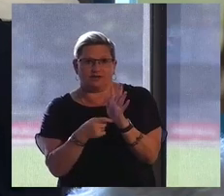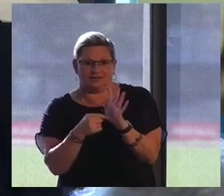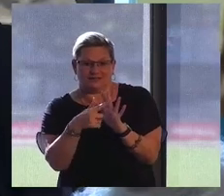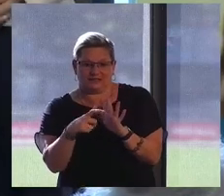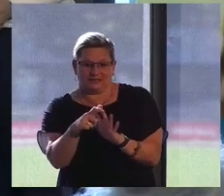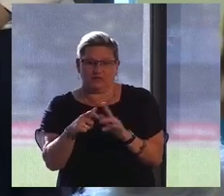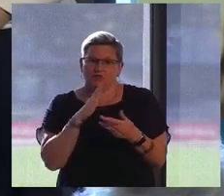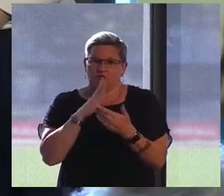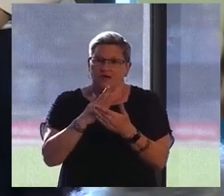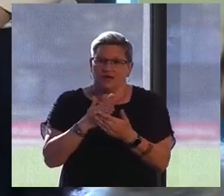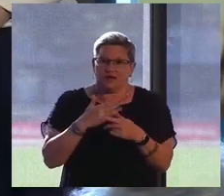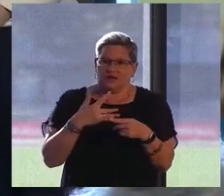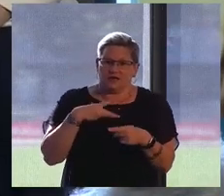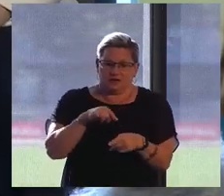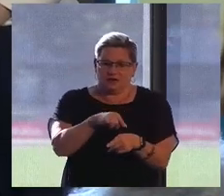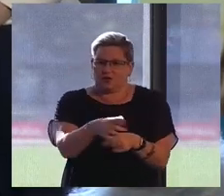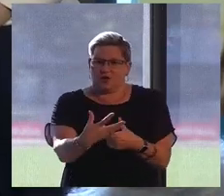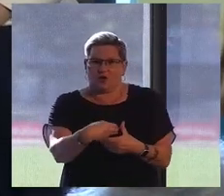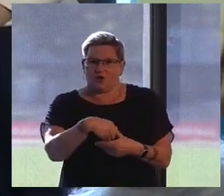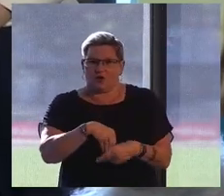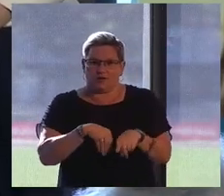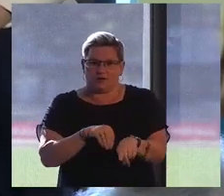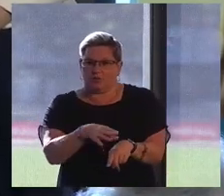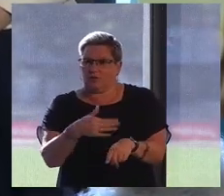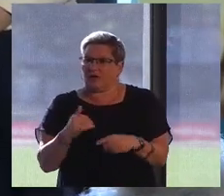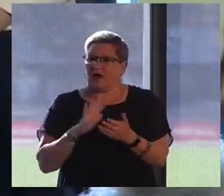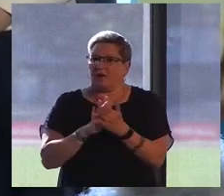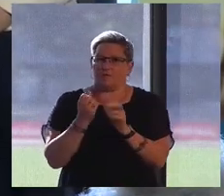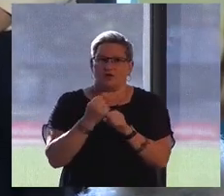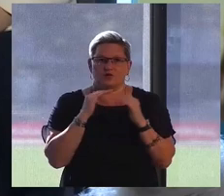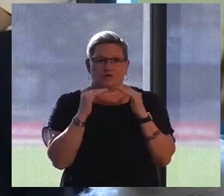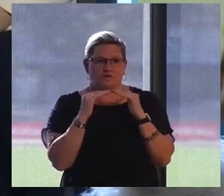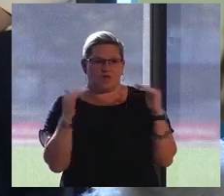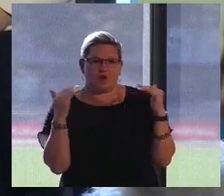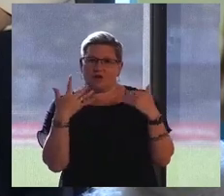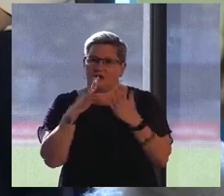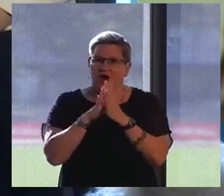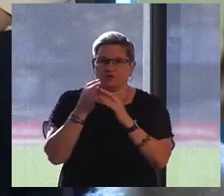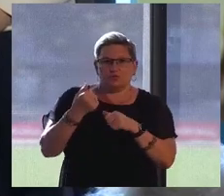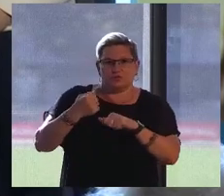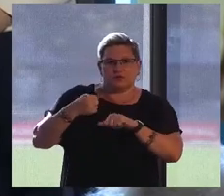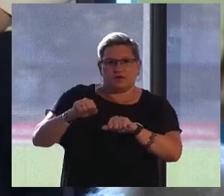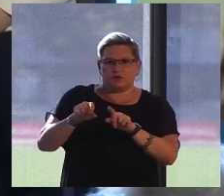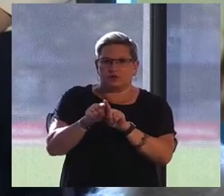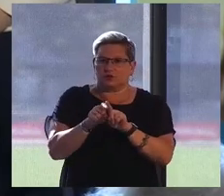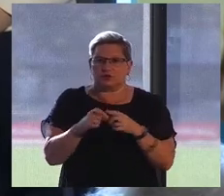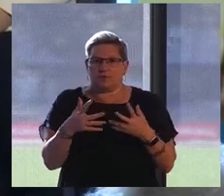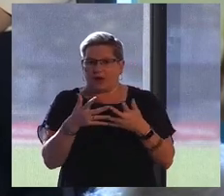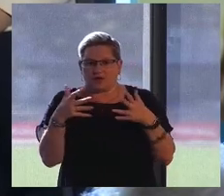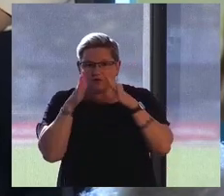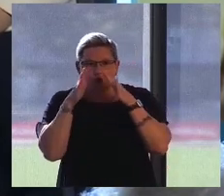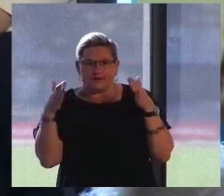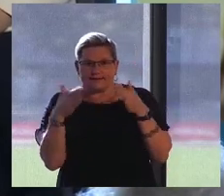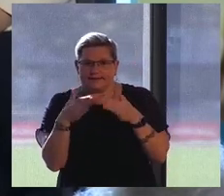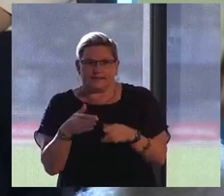well included in the Antarctic Fair, and it hasn't been made enough a thing of. So how can you